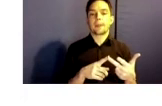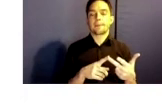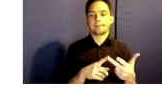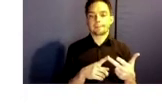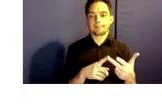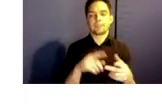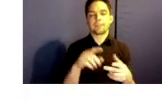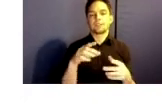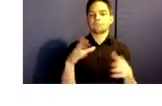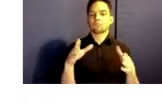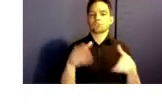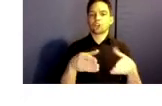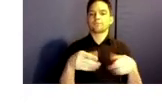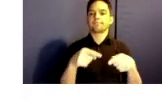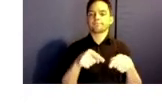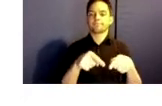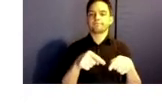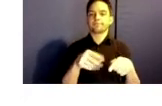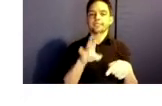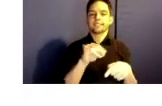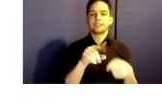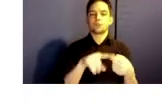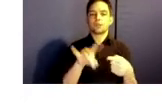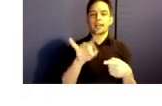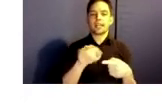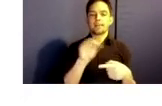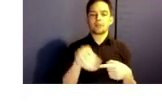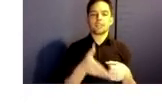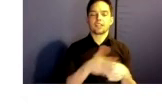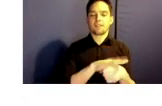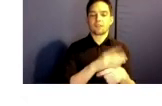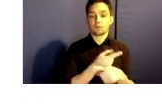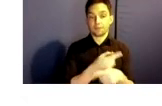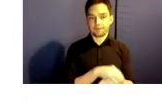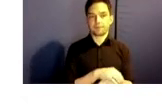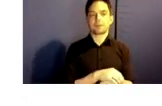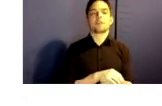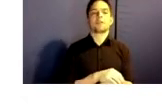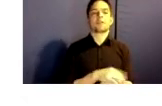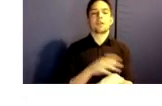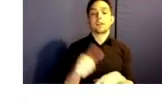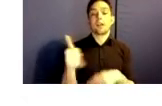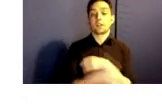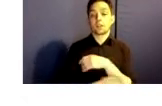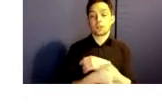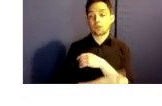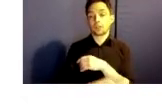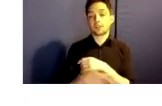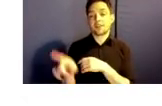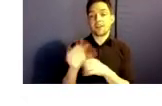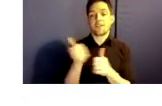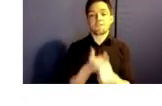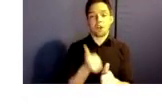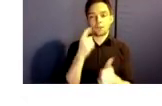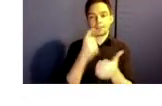targeting to have 70 to 80% of coverage rate. And the other countries are following, as you can